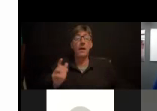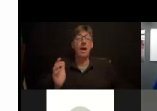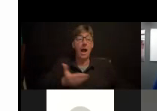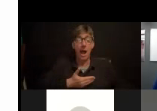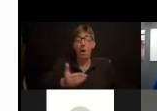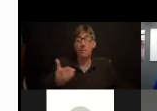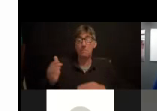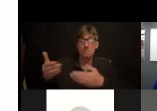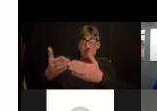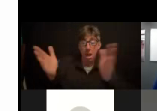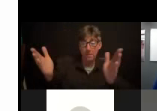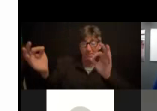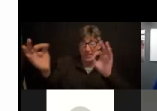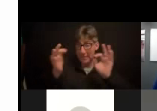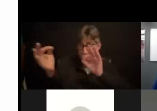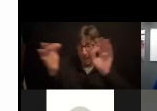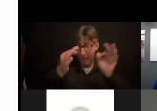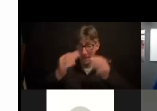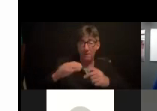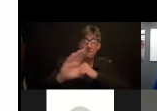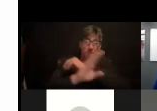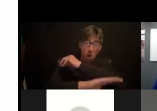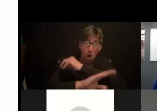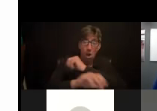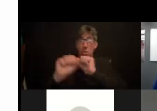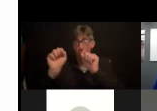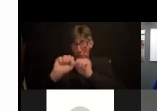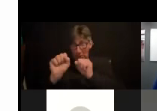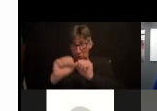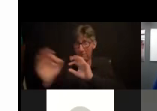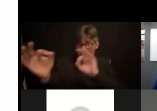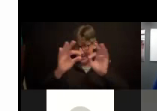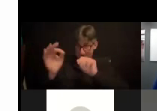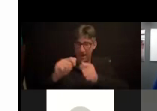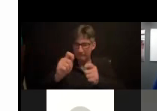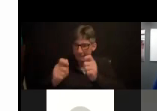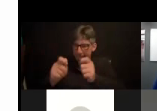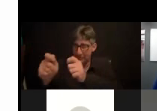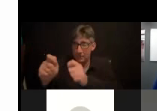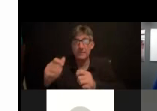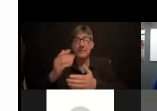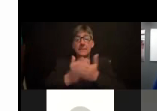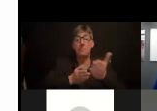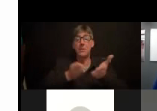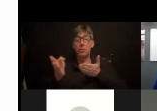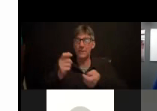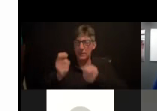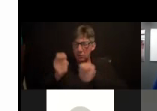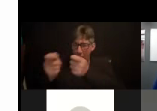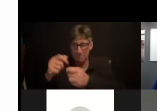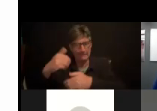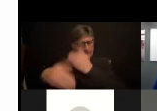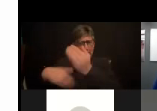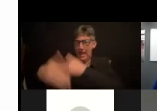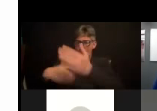public feedback in the fall winter, the intent is to make sure that we can accelerate some service adjustments now, which is why some of these are being implemented